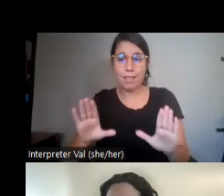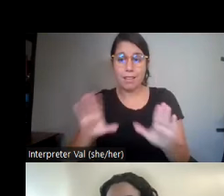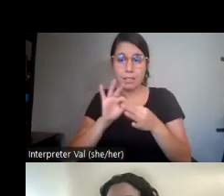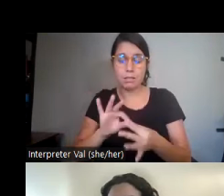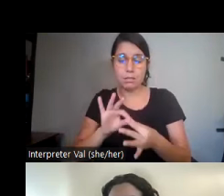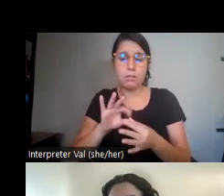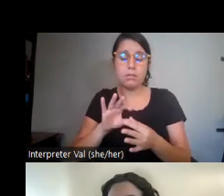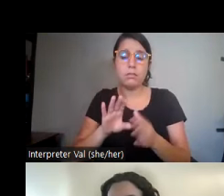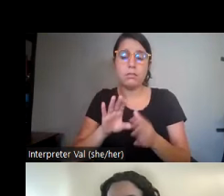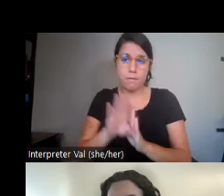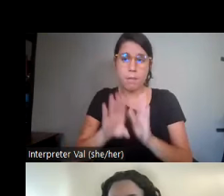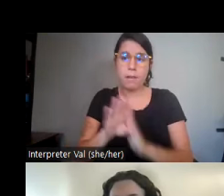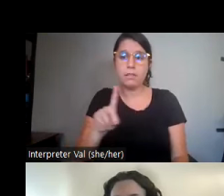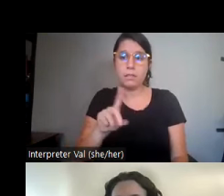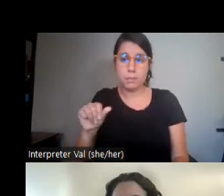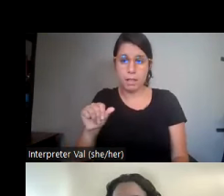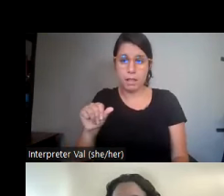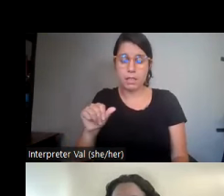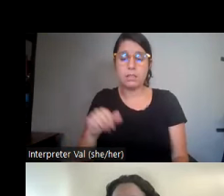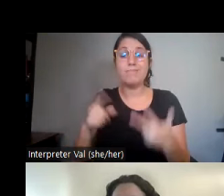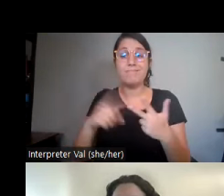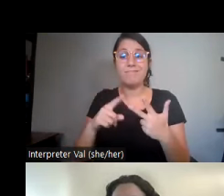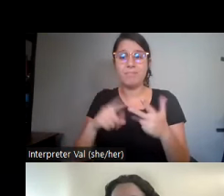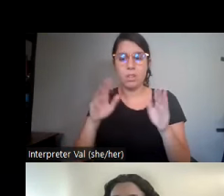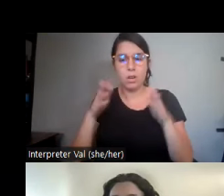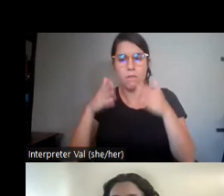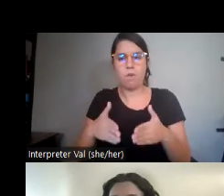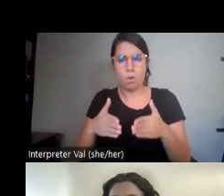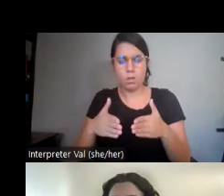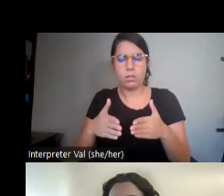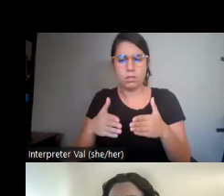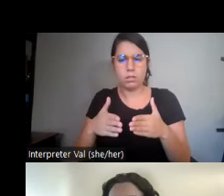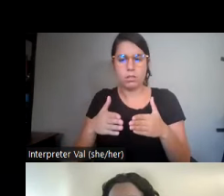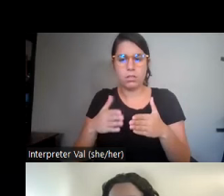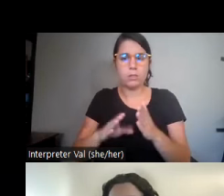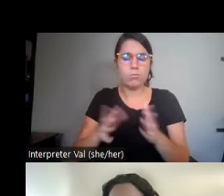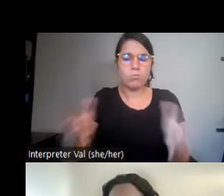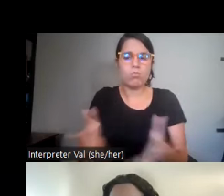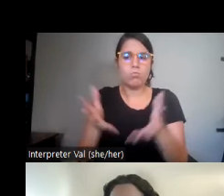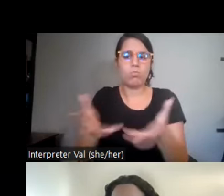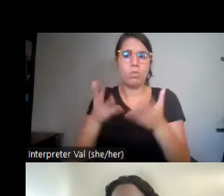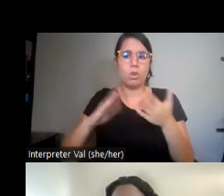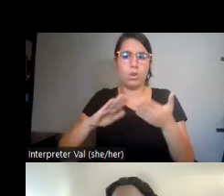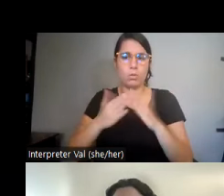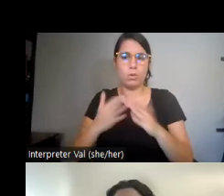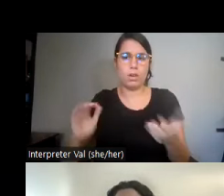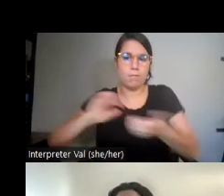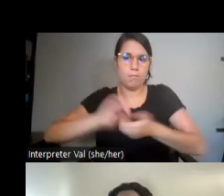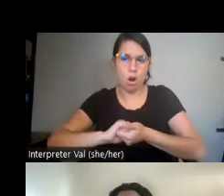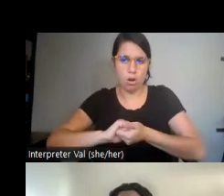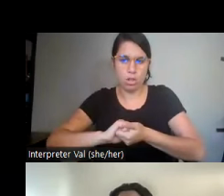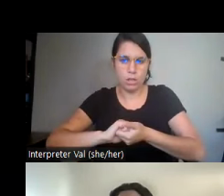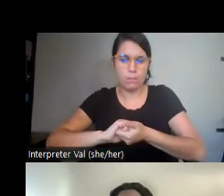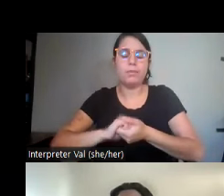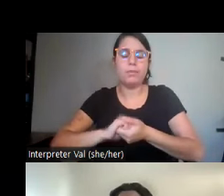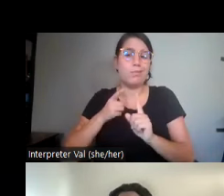Developmental Disabilities, which focuses on creating community partnerships that foster and